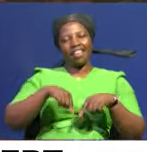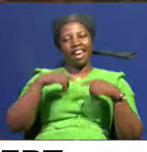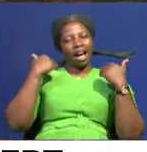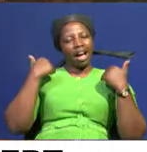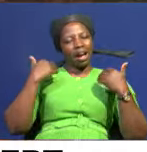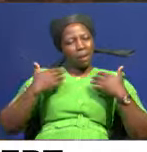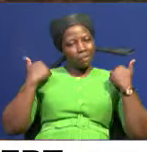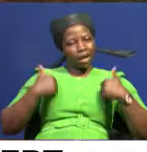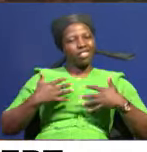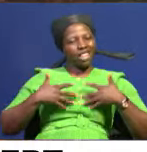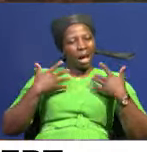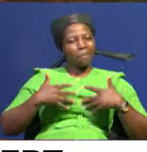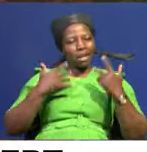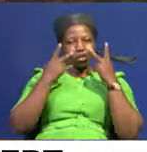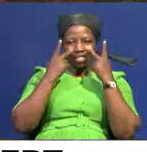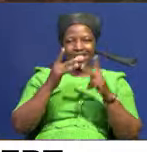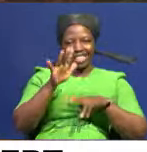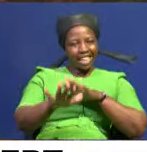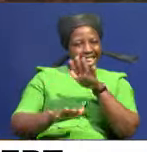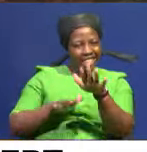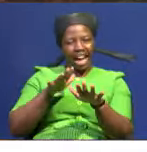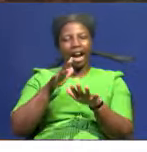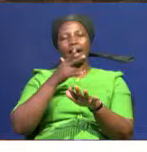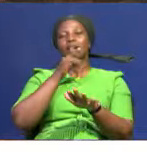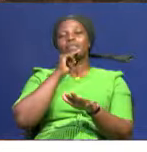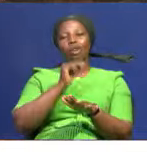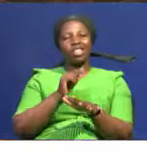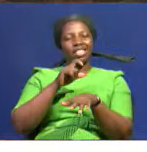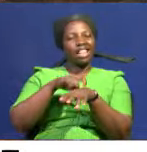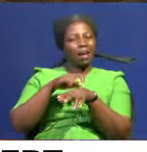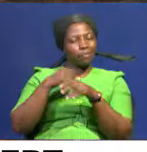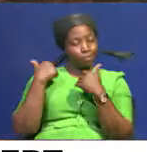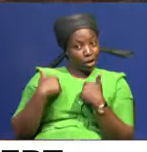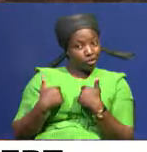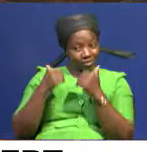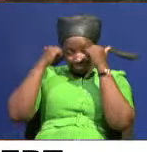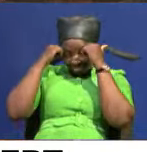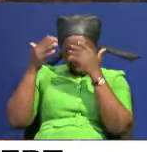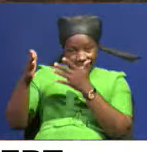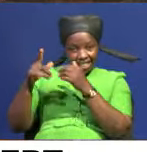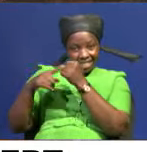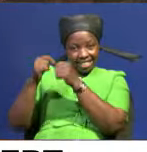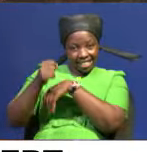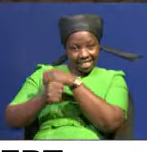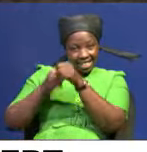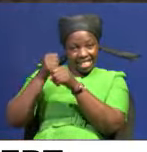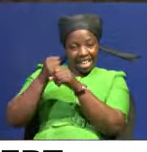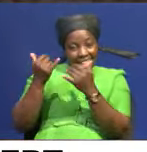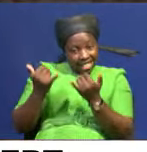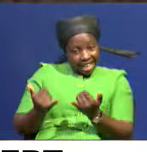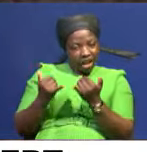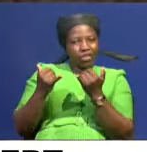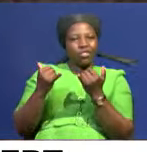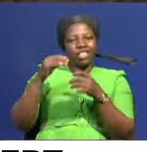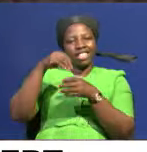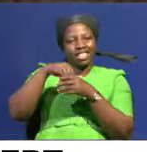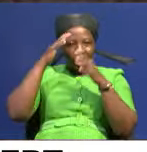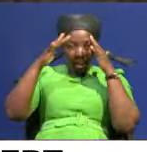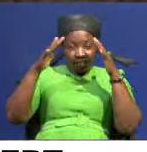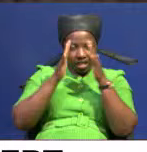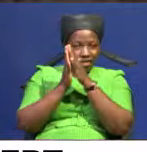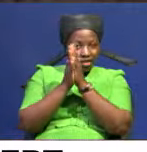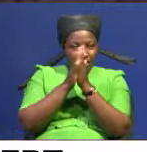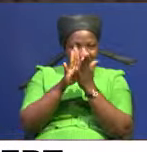for 6 years, and I was in the creative space, learning how to tell a story and tell it well. So I want to